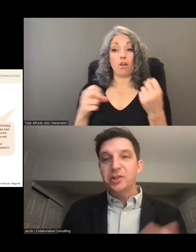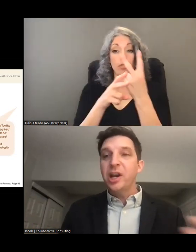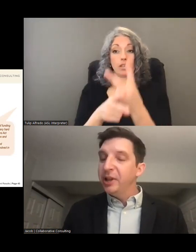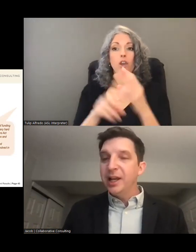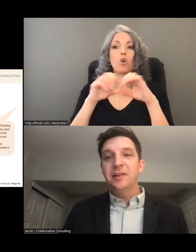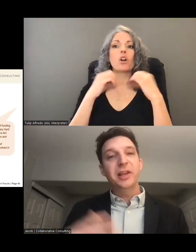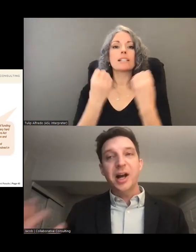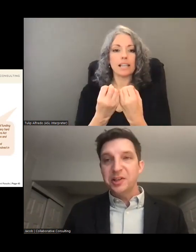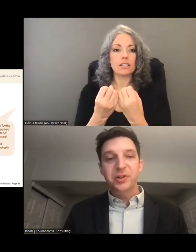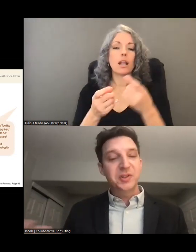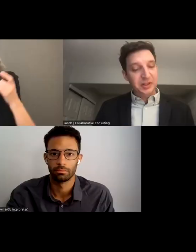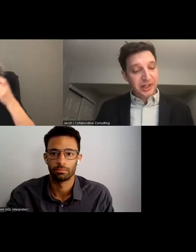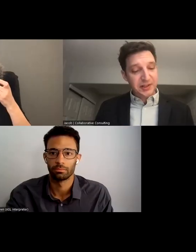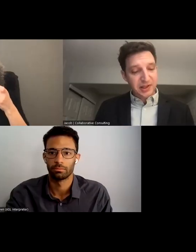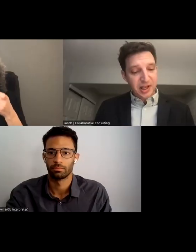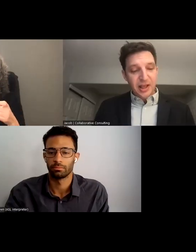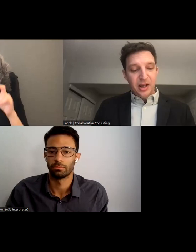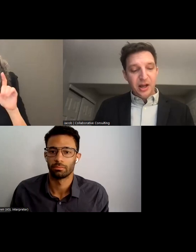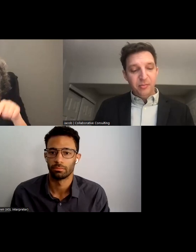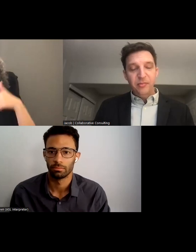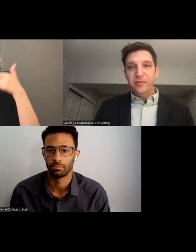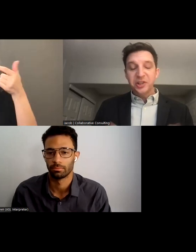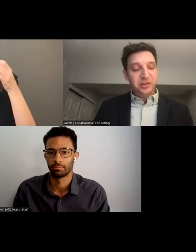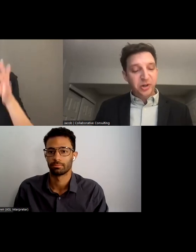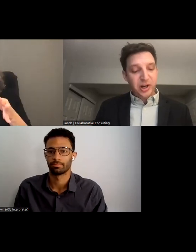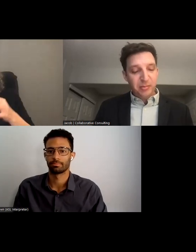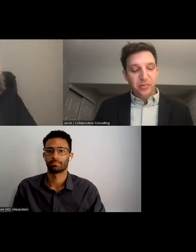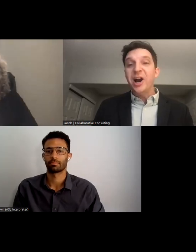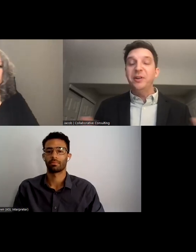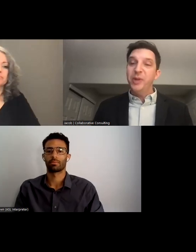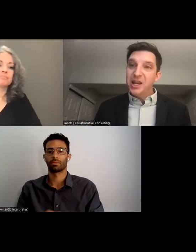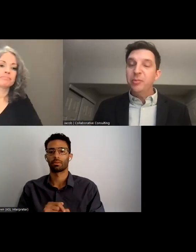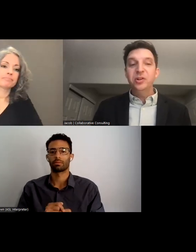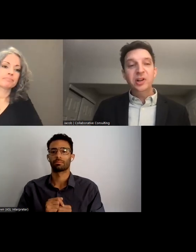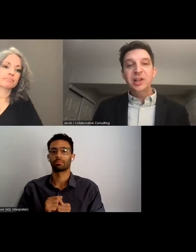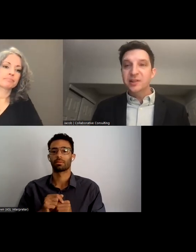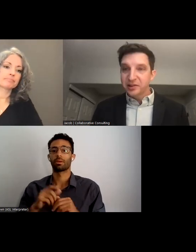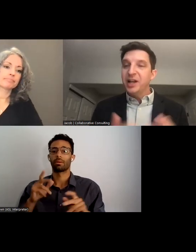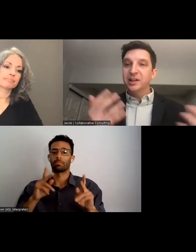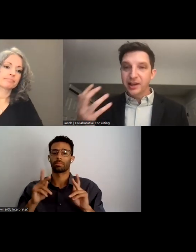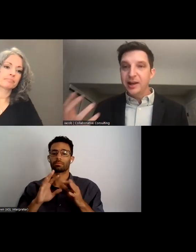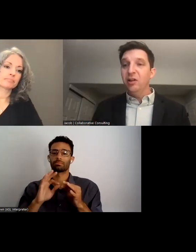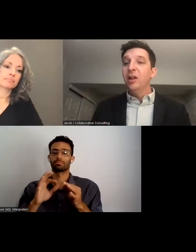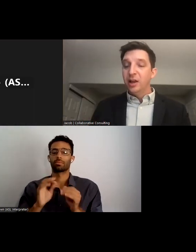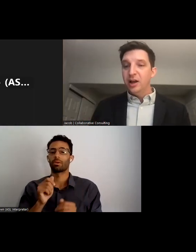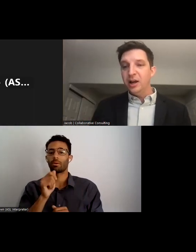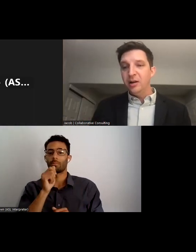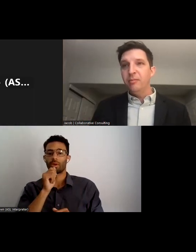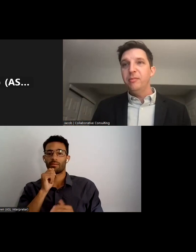like managed care plans, like hospitals and clinics. Folks also brought up private pay opportunities and sliding